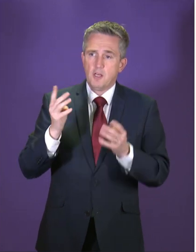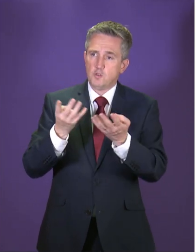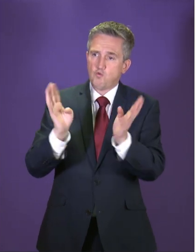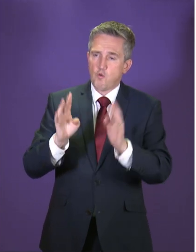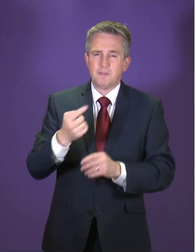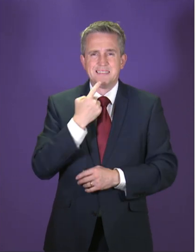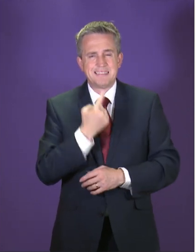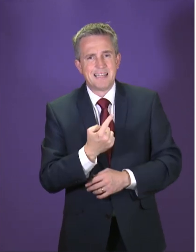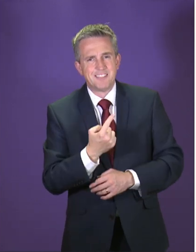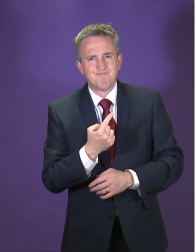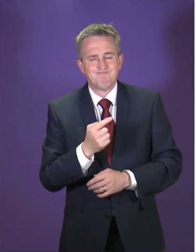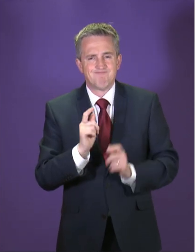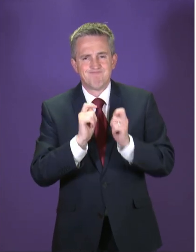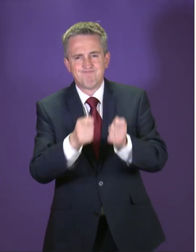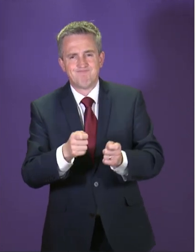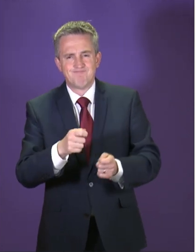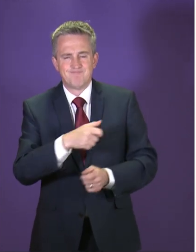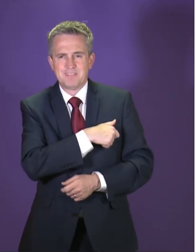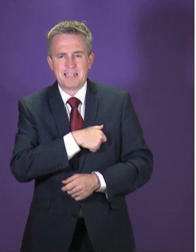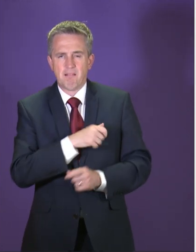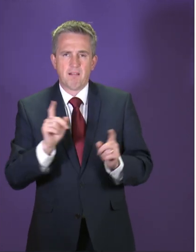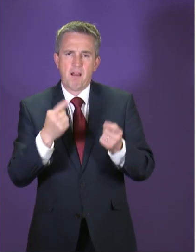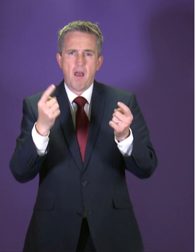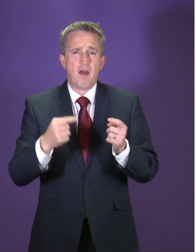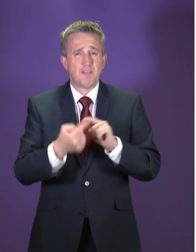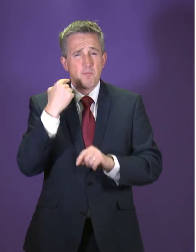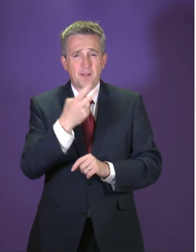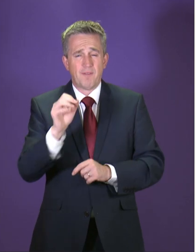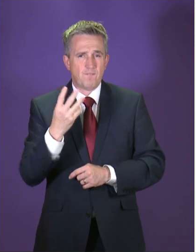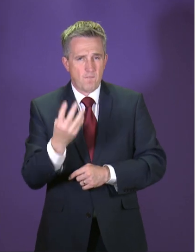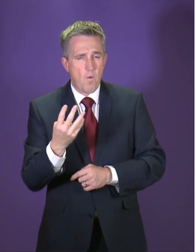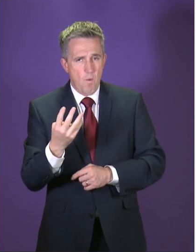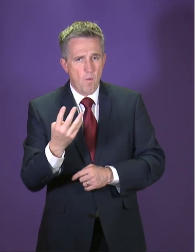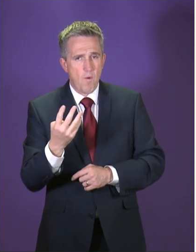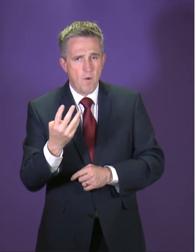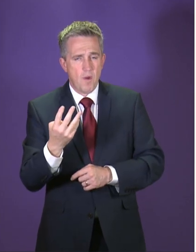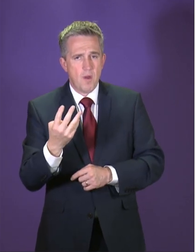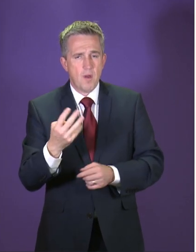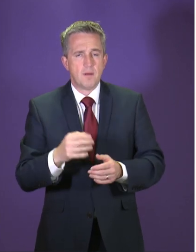you can't receive this title because look, this was in 2004.